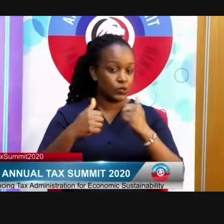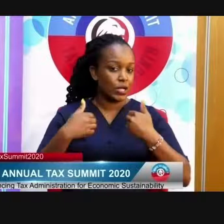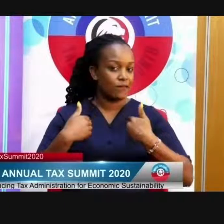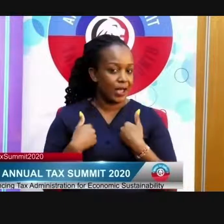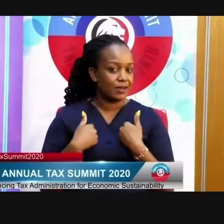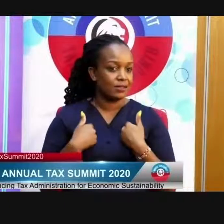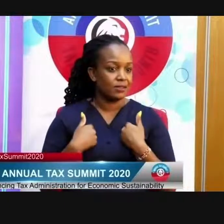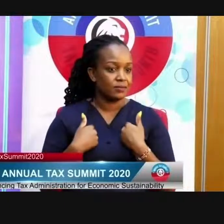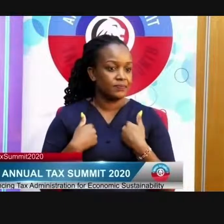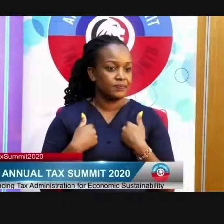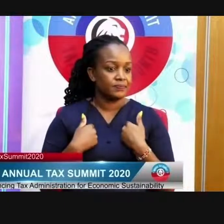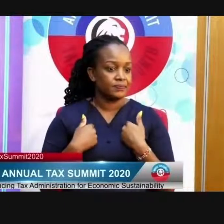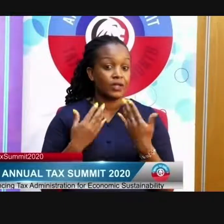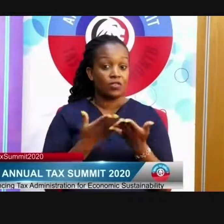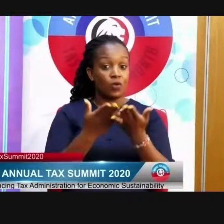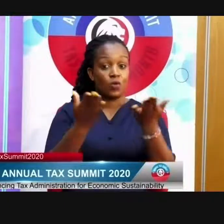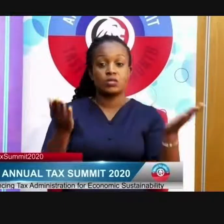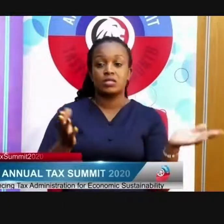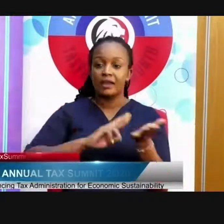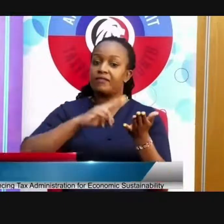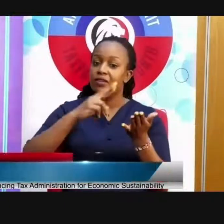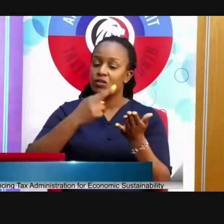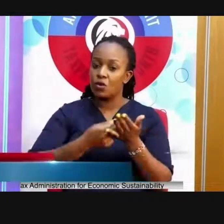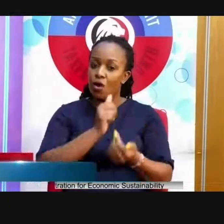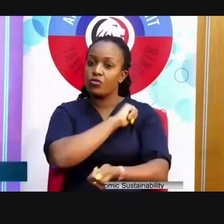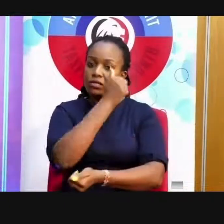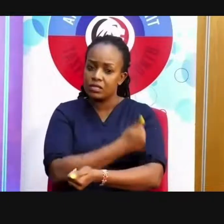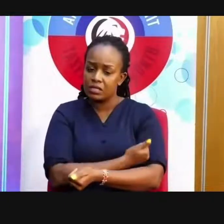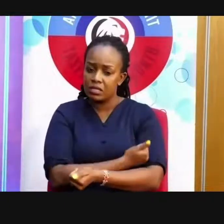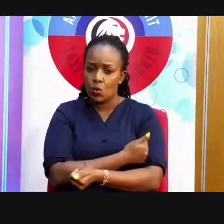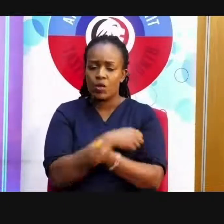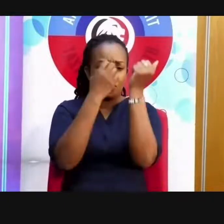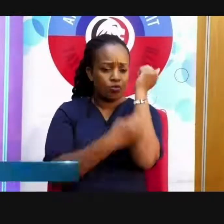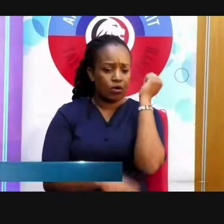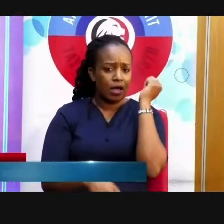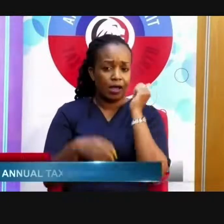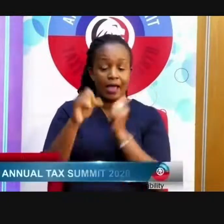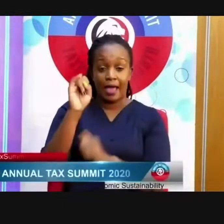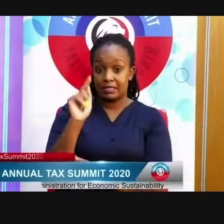those revenue authorities with poor IT infrastructure simply could not make it.